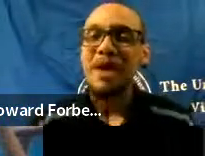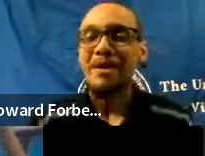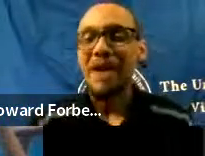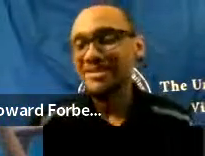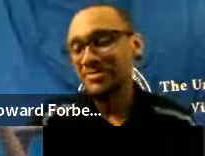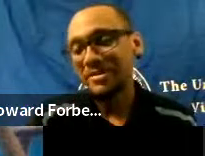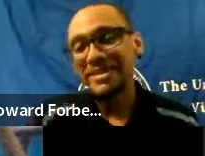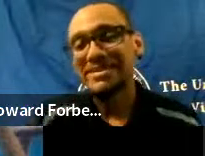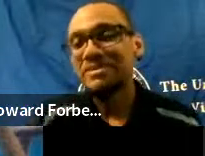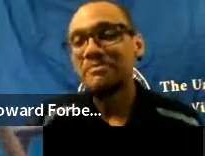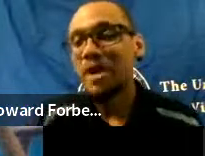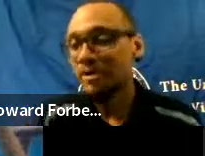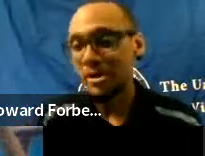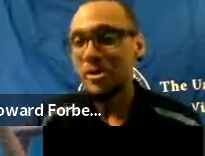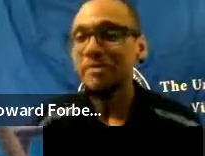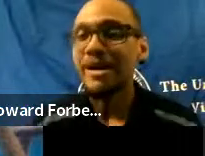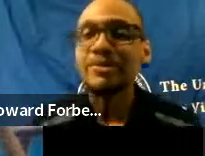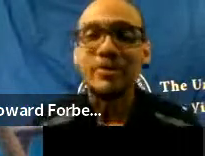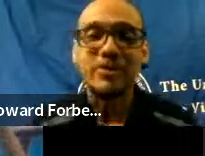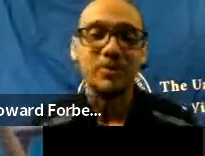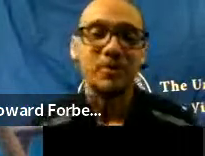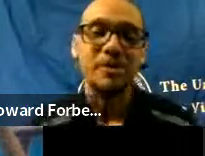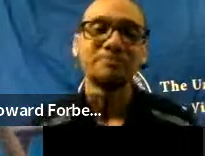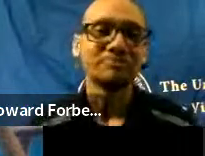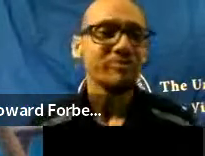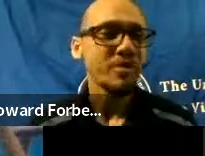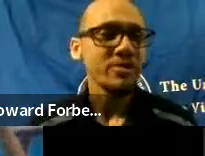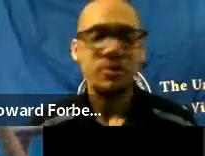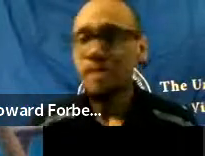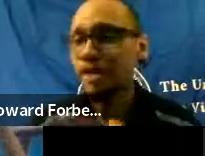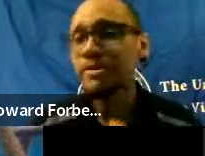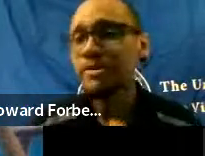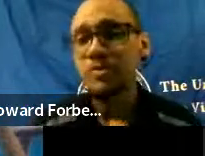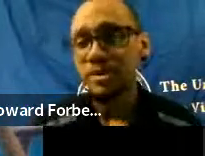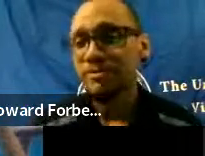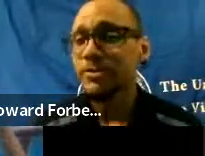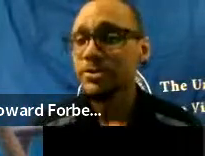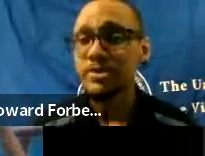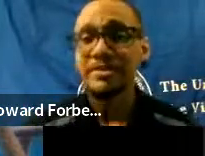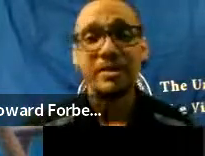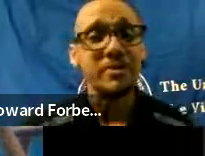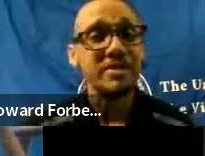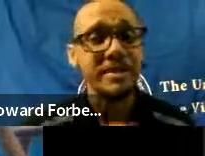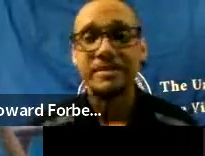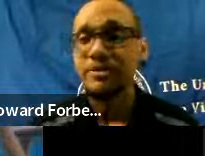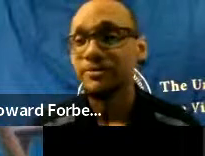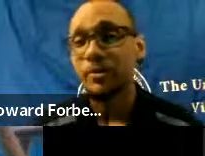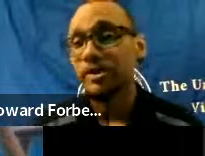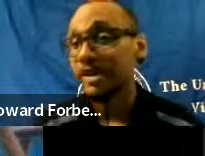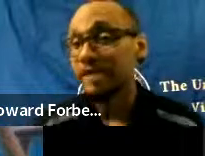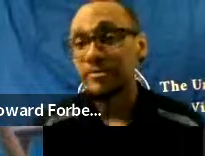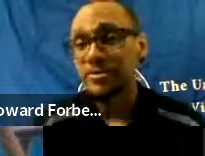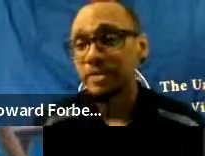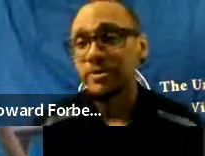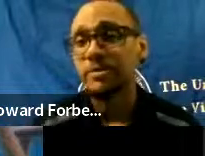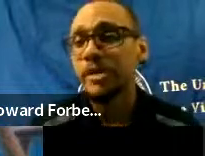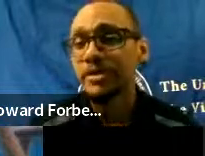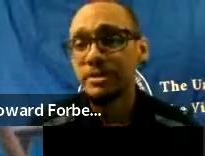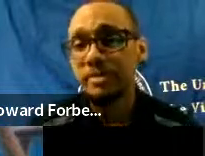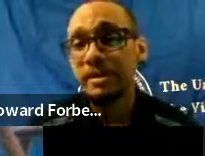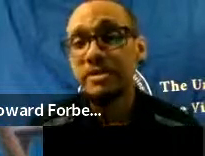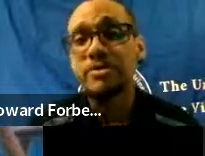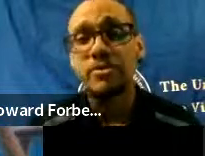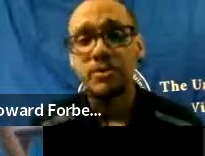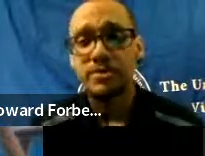But, you know, as it relates to Mara, going back to her story, so Mara is one of those students that we send to Florida every summer